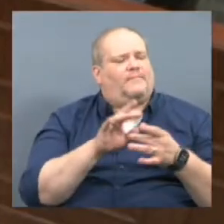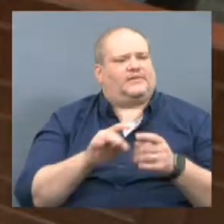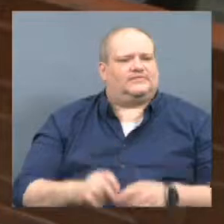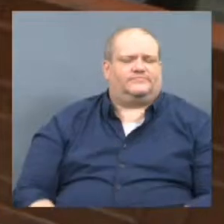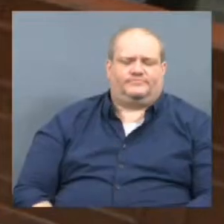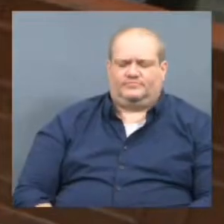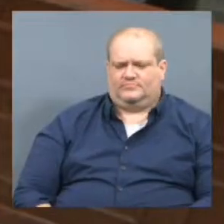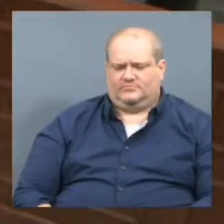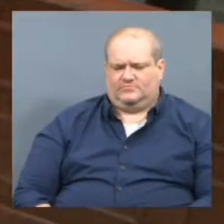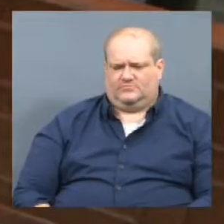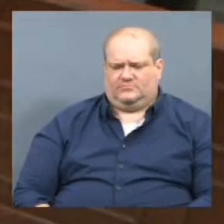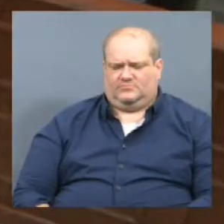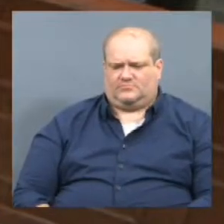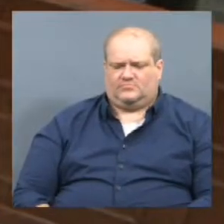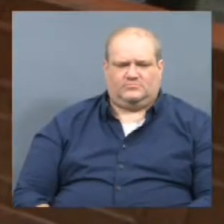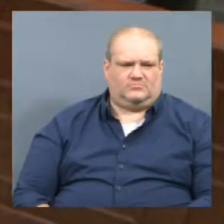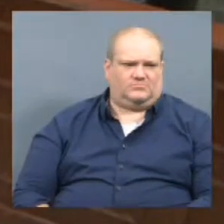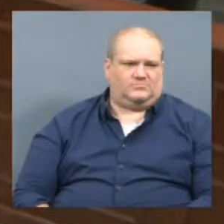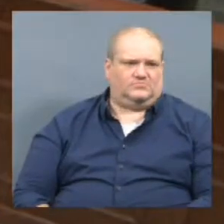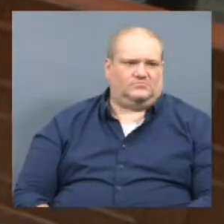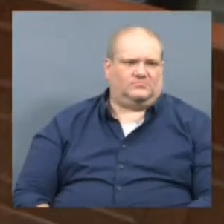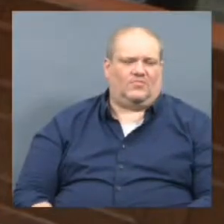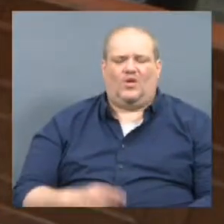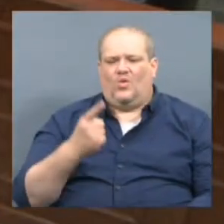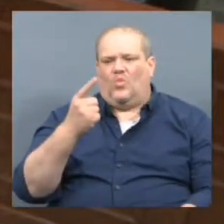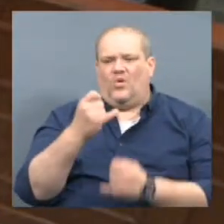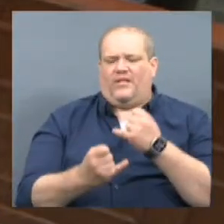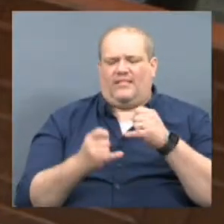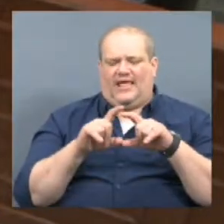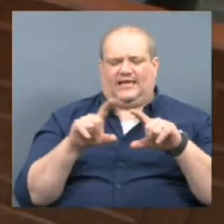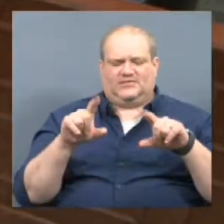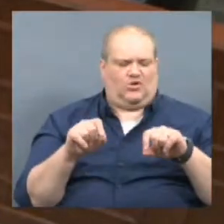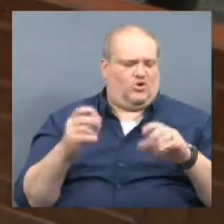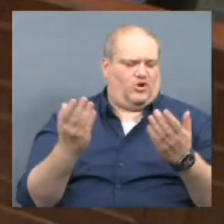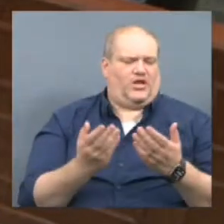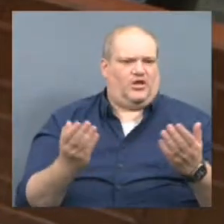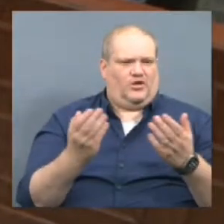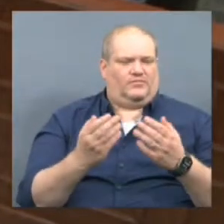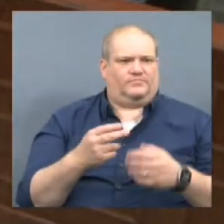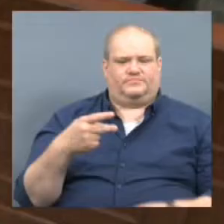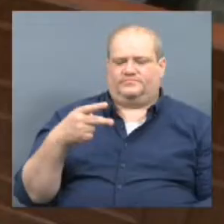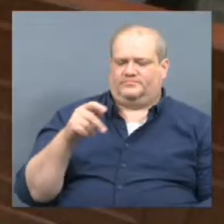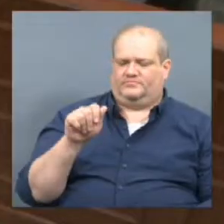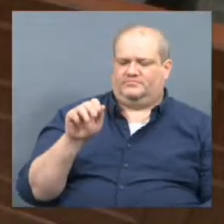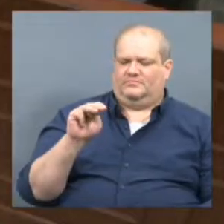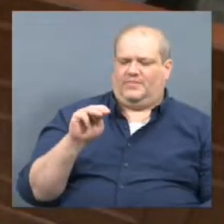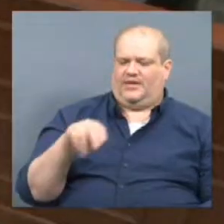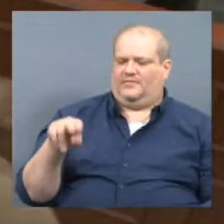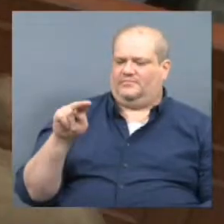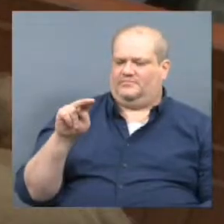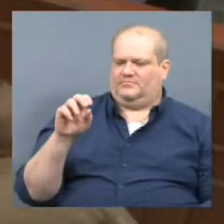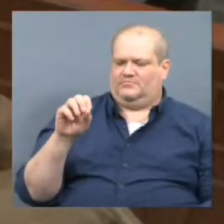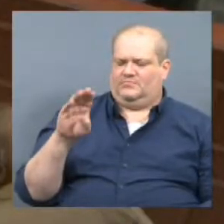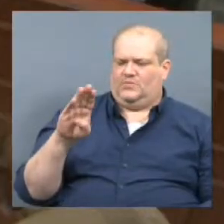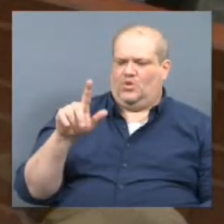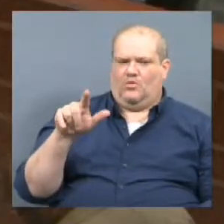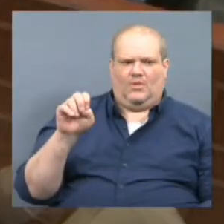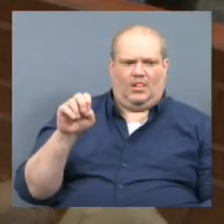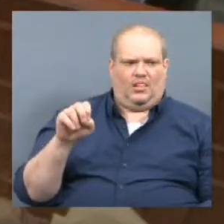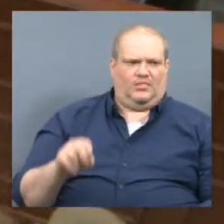thank you so much. We have one last card here, Ms. Pam Noble.